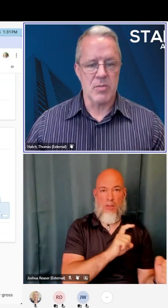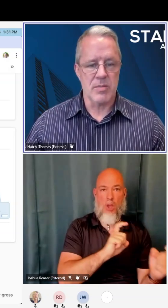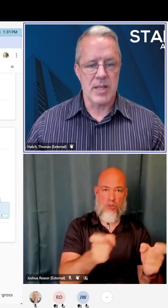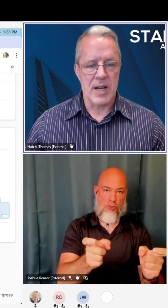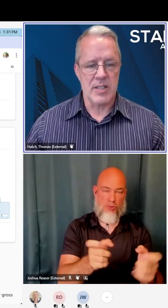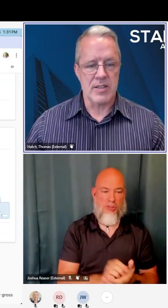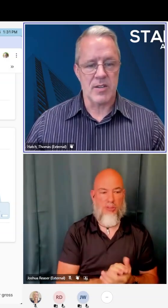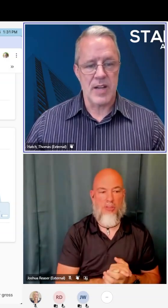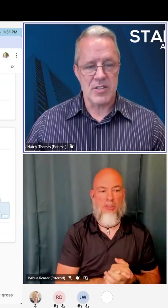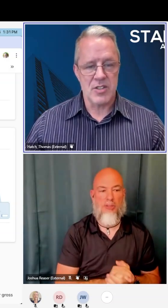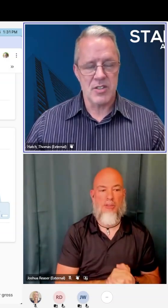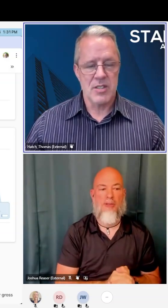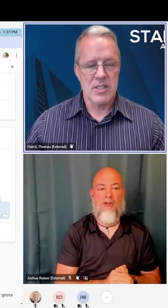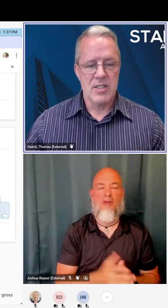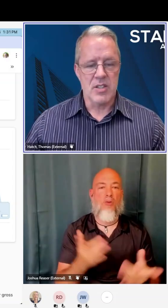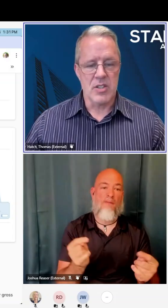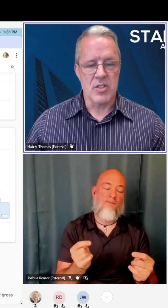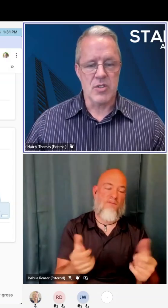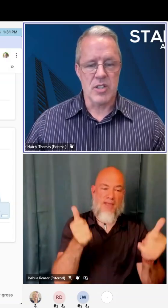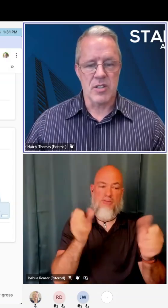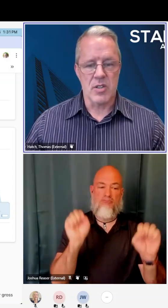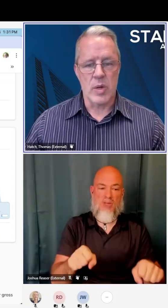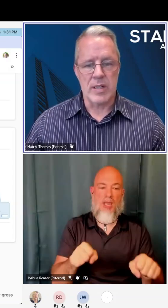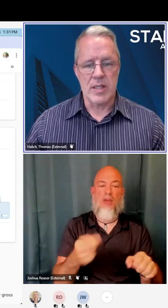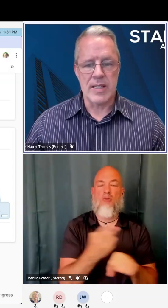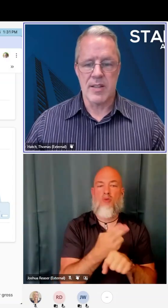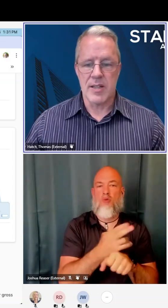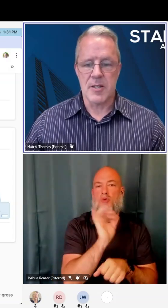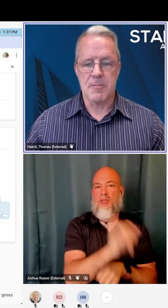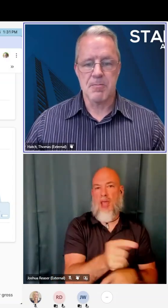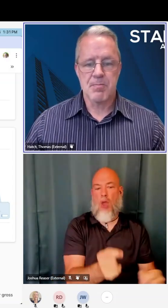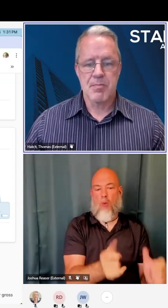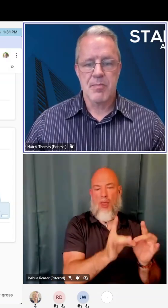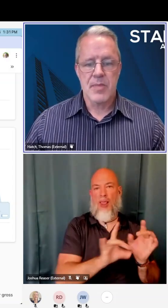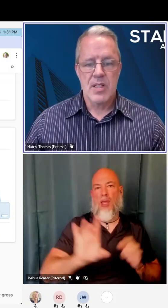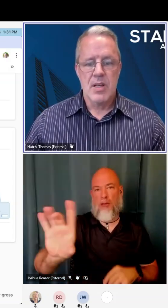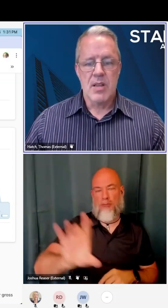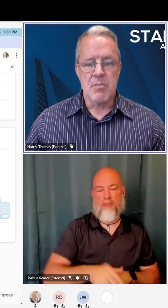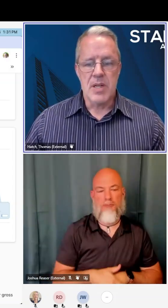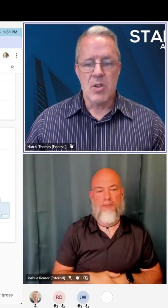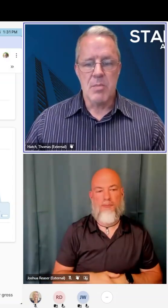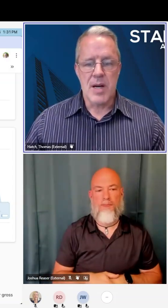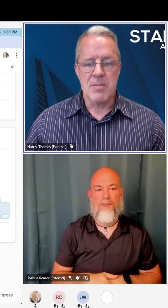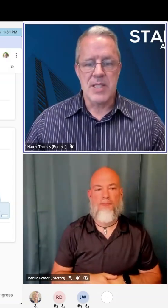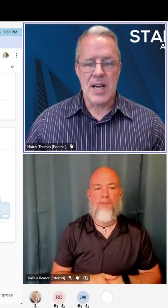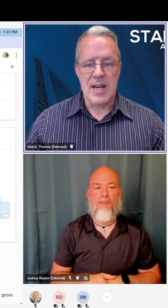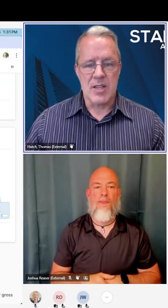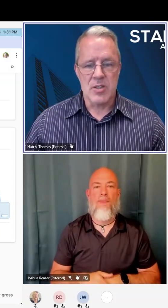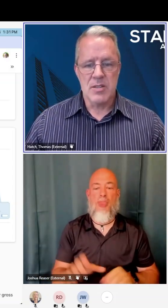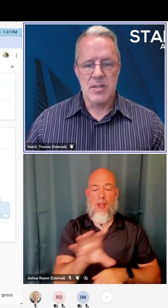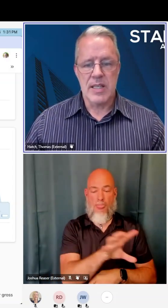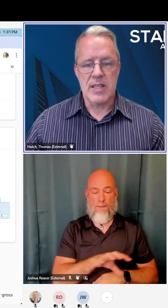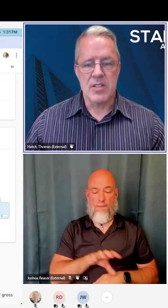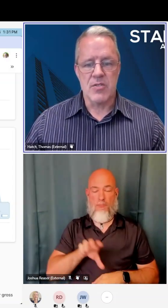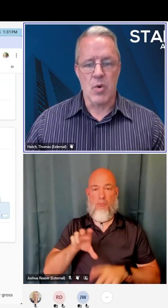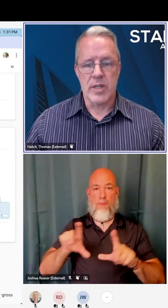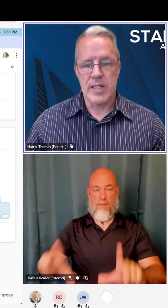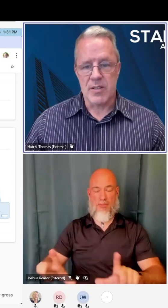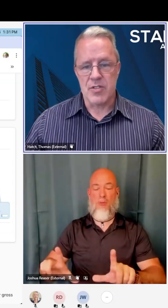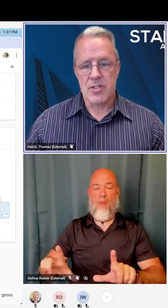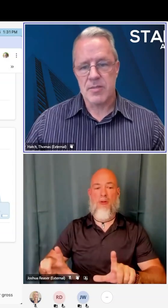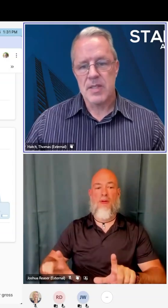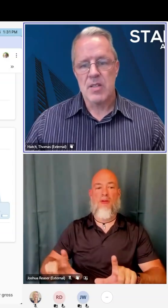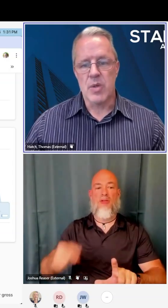get to how to get there faster, you can use the quick link there. The middle bottom tile is